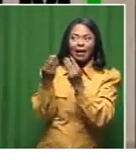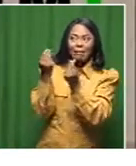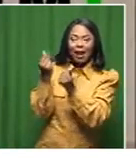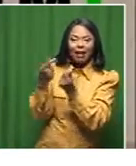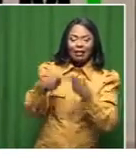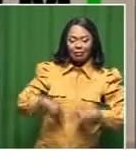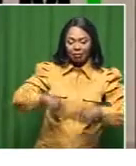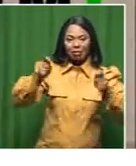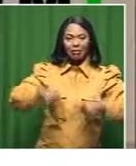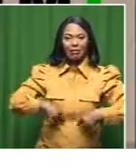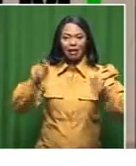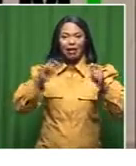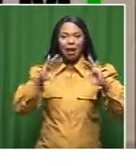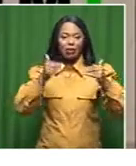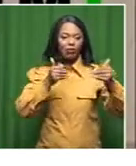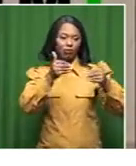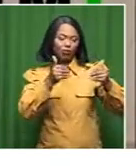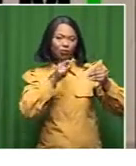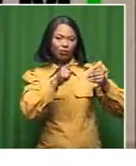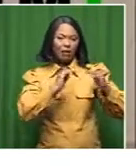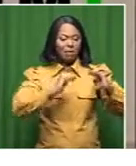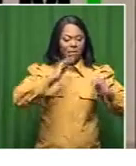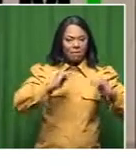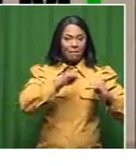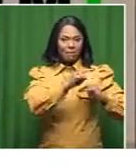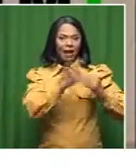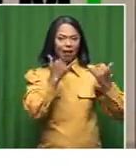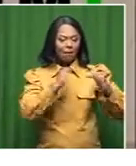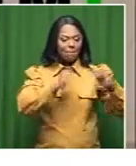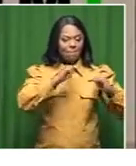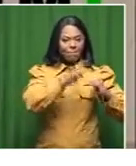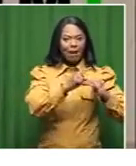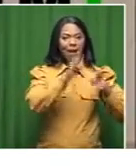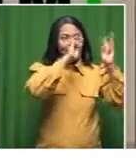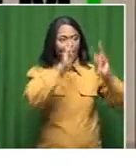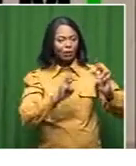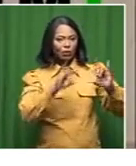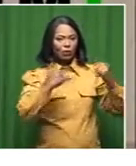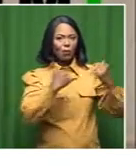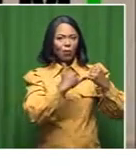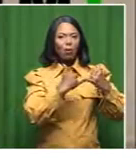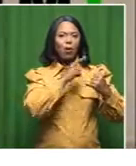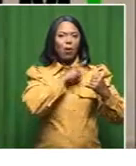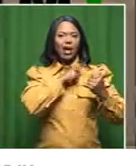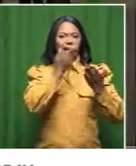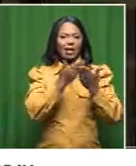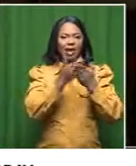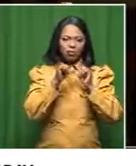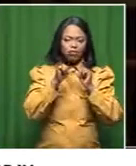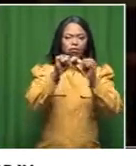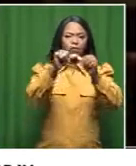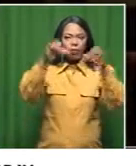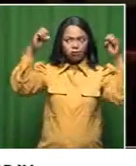on stabilizing Eskom, that is spent on making sure that we can secure our energy supply,